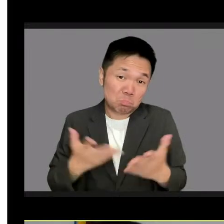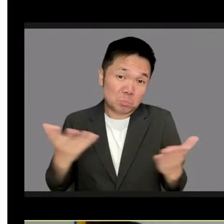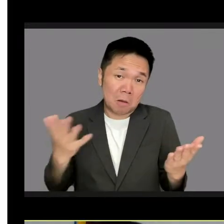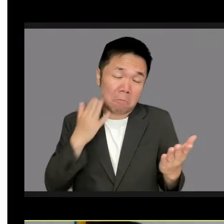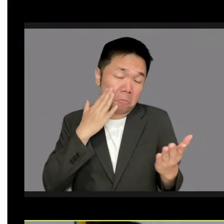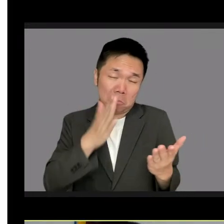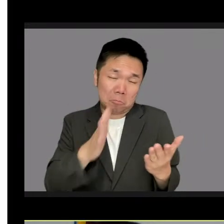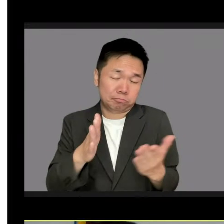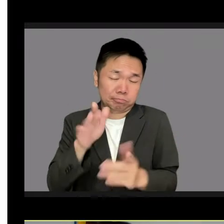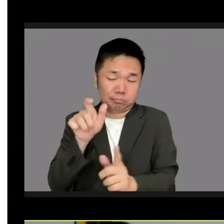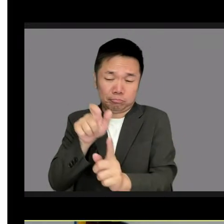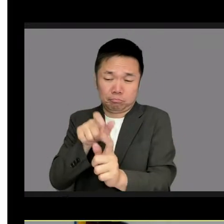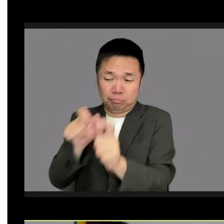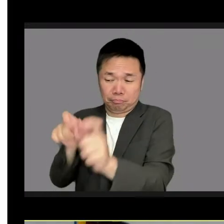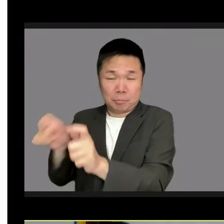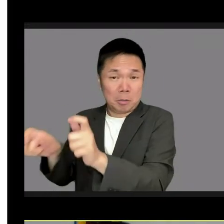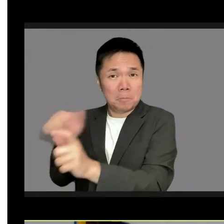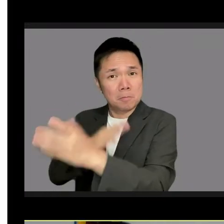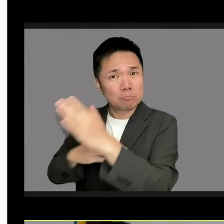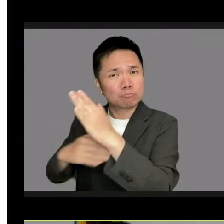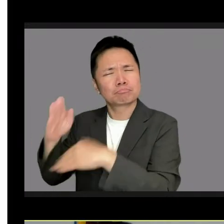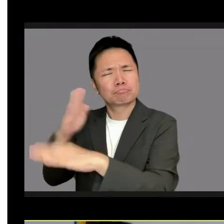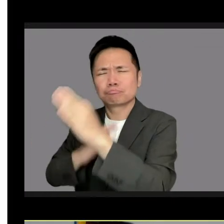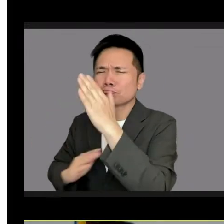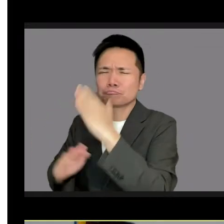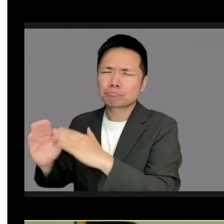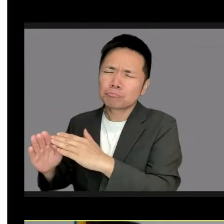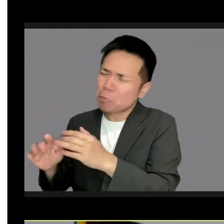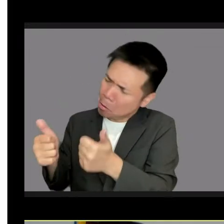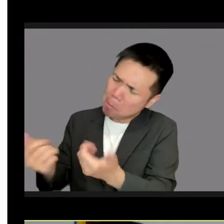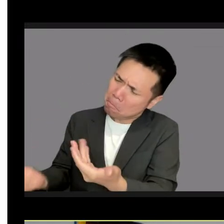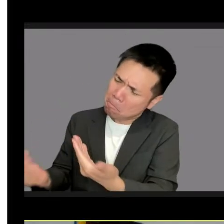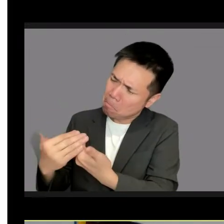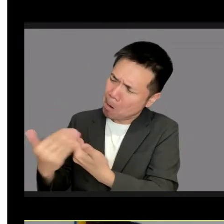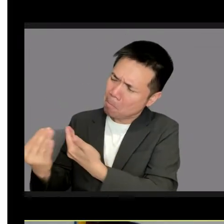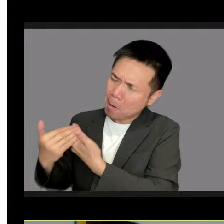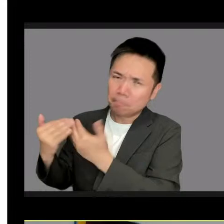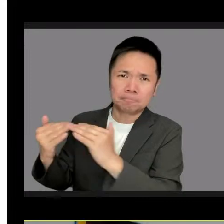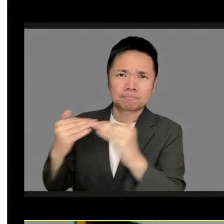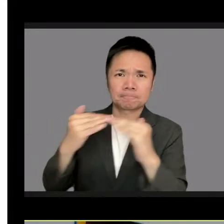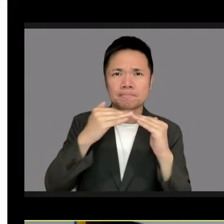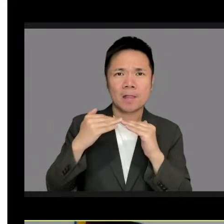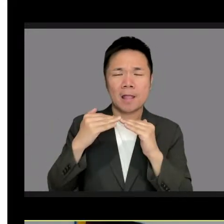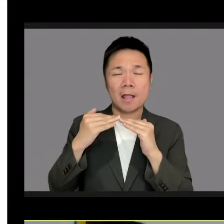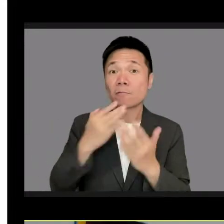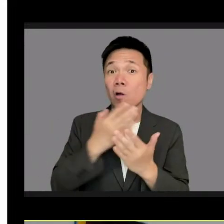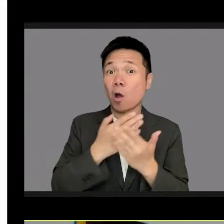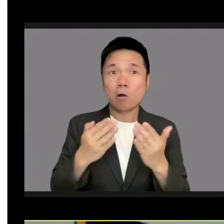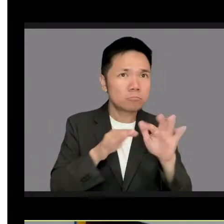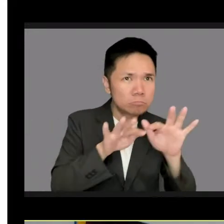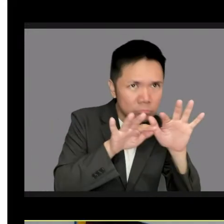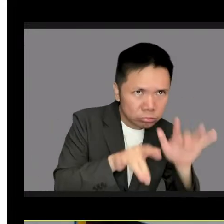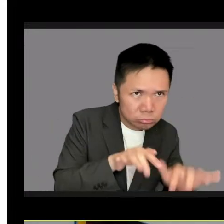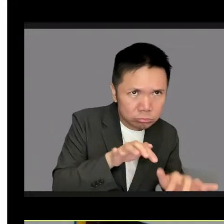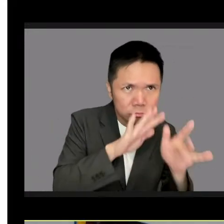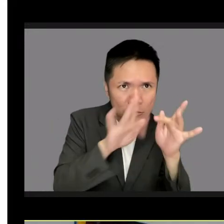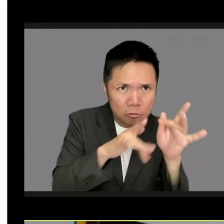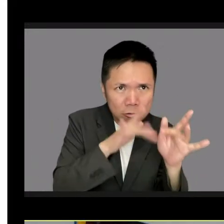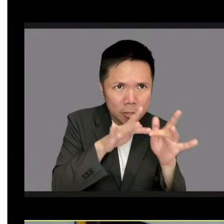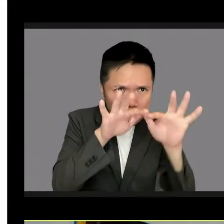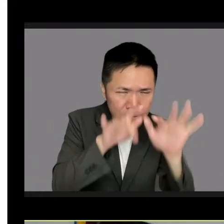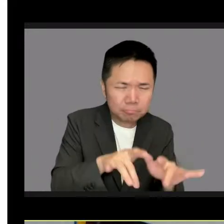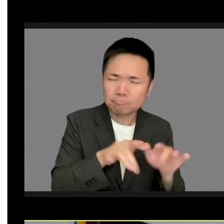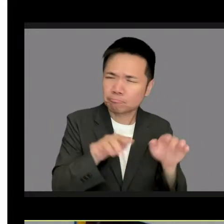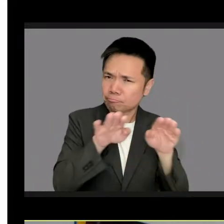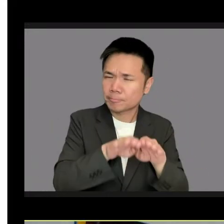disability or something, a person should be able to access the contents that we have on the internet or any digital content